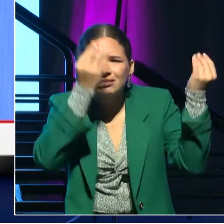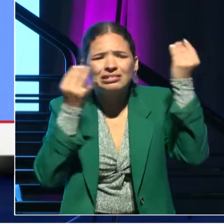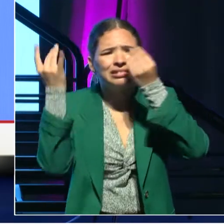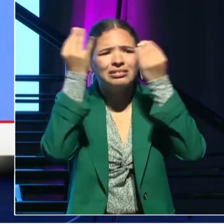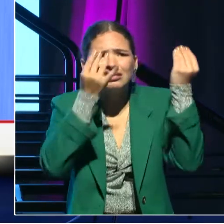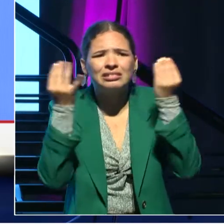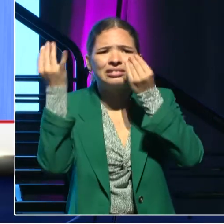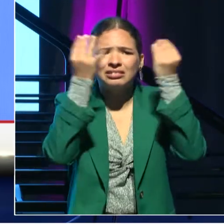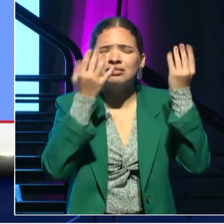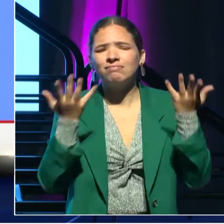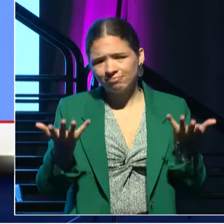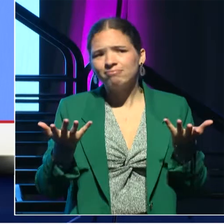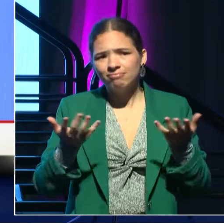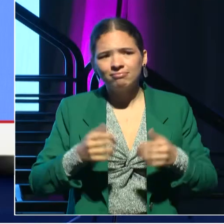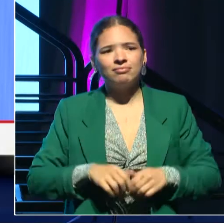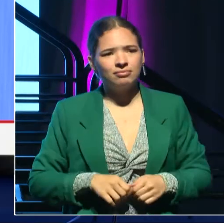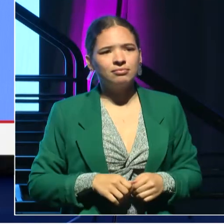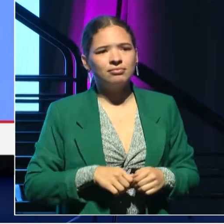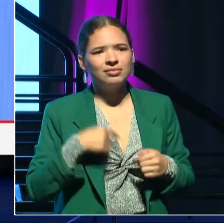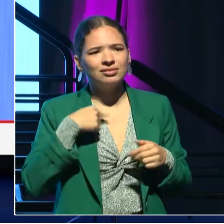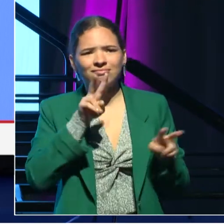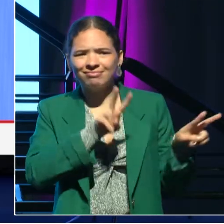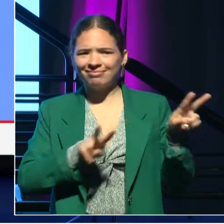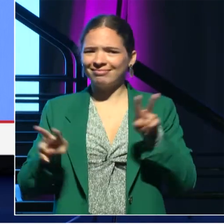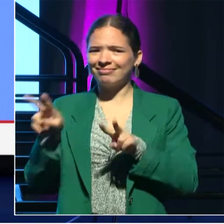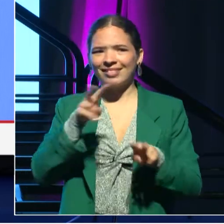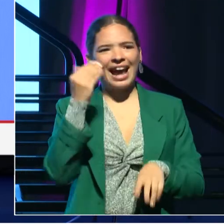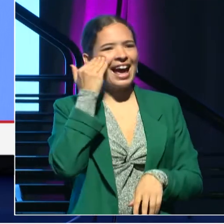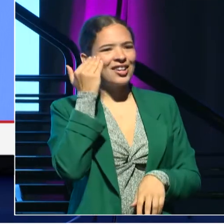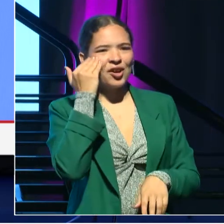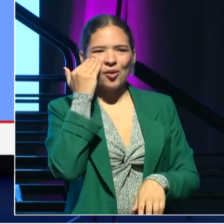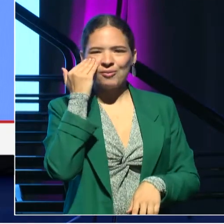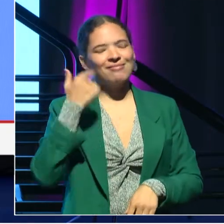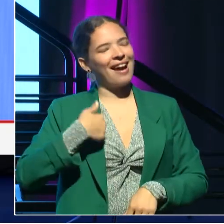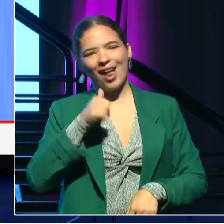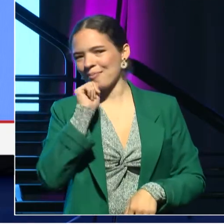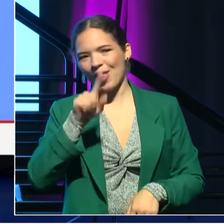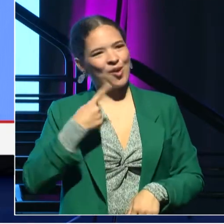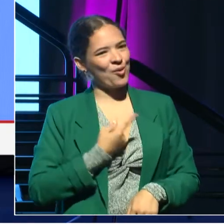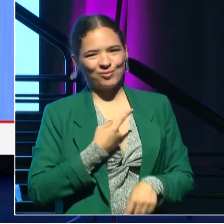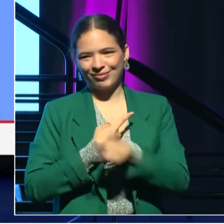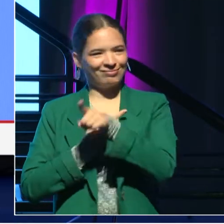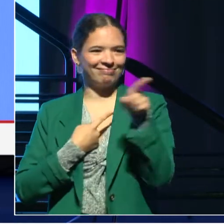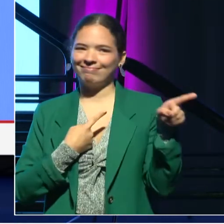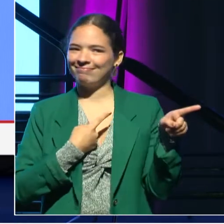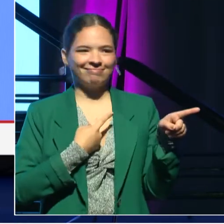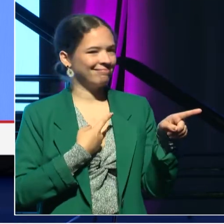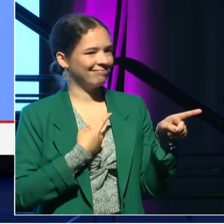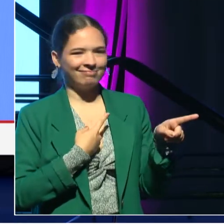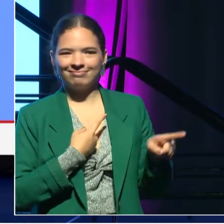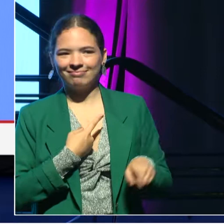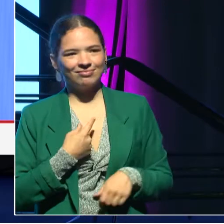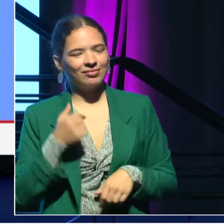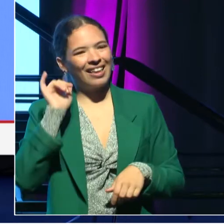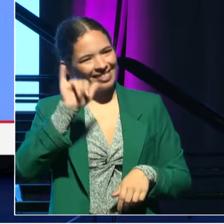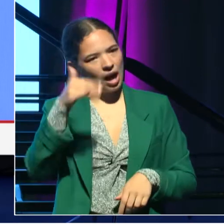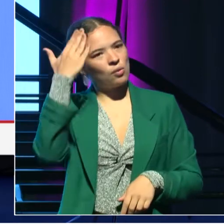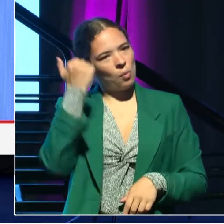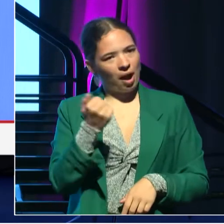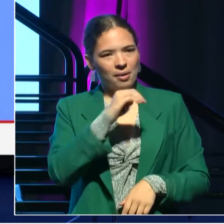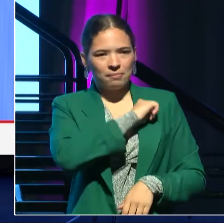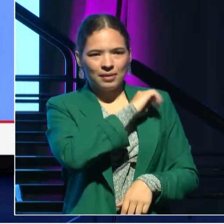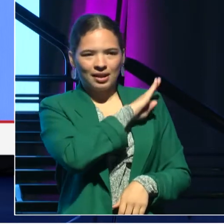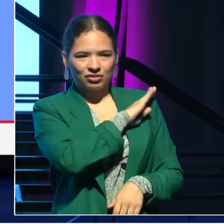around this room, I know that I am not alone. This is why our visionary mayor set an unprecedented